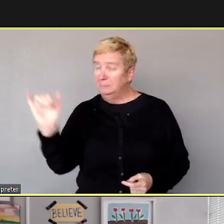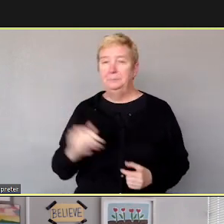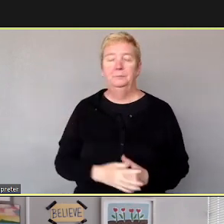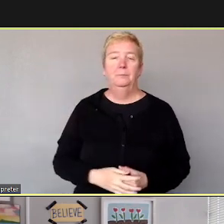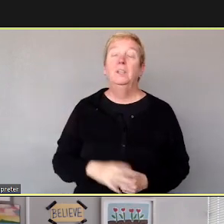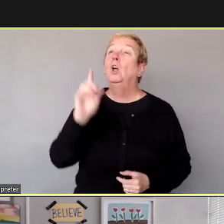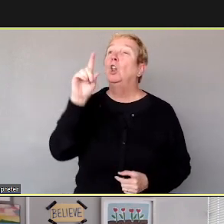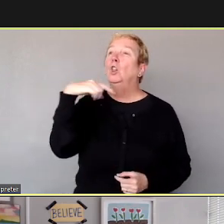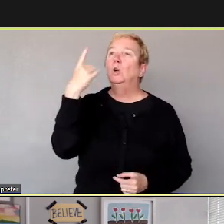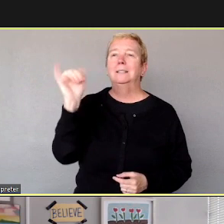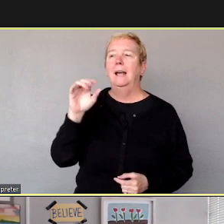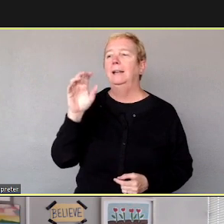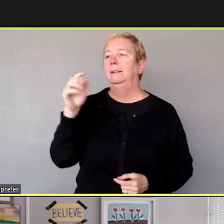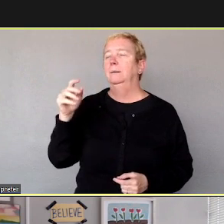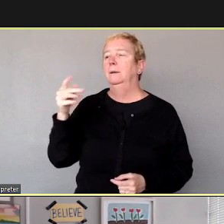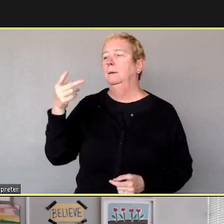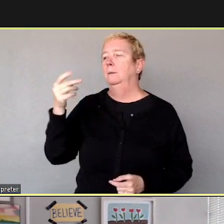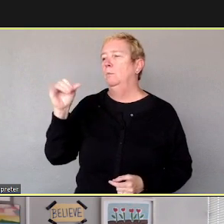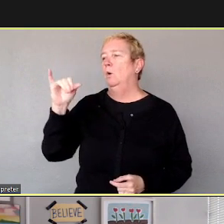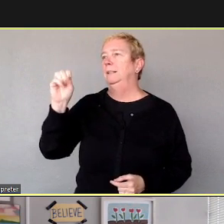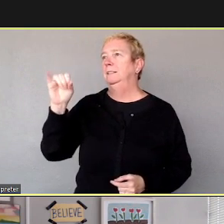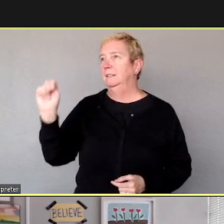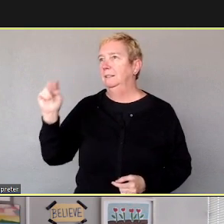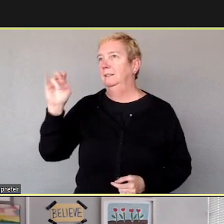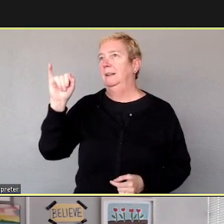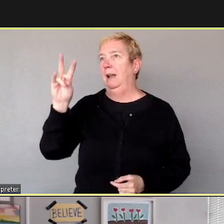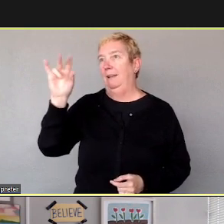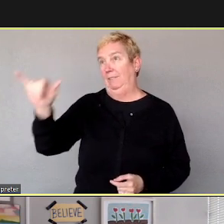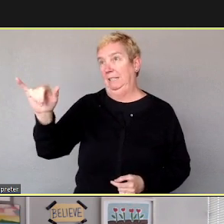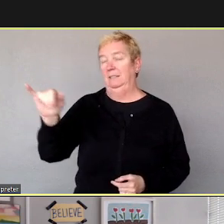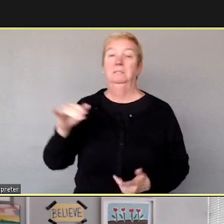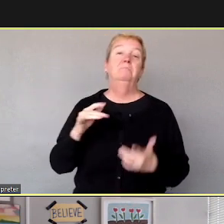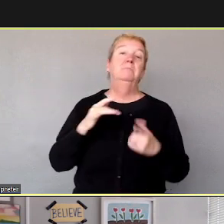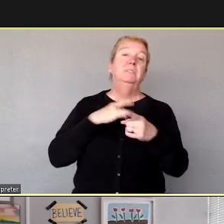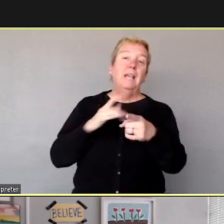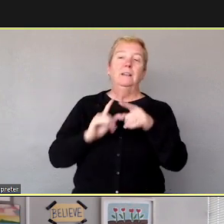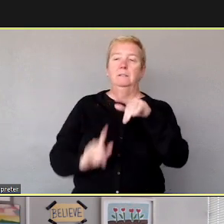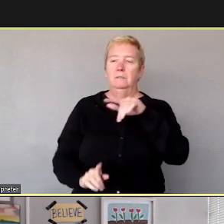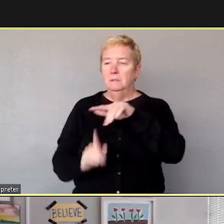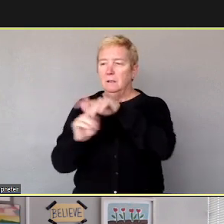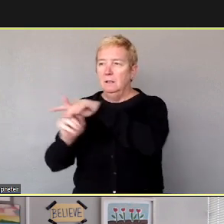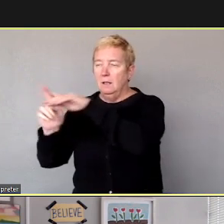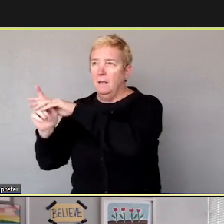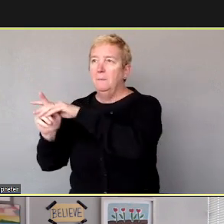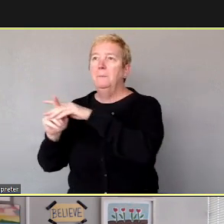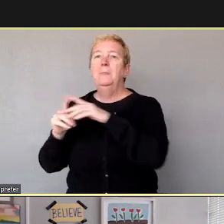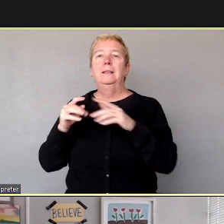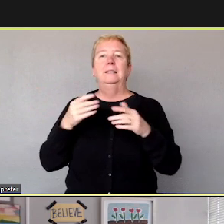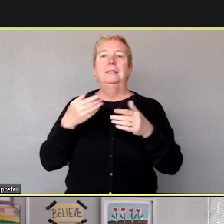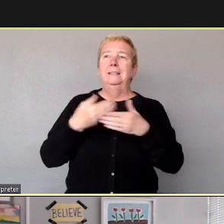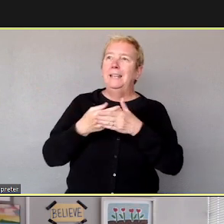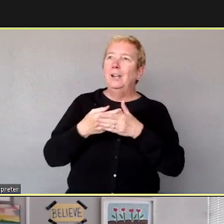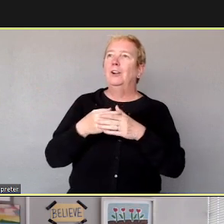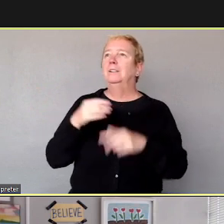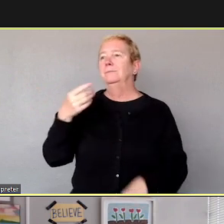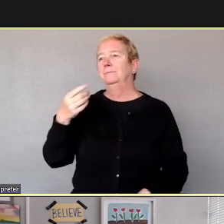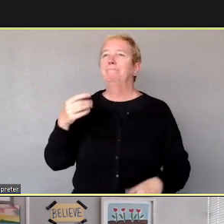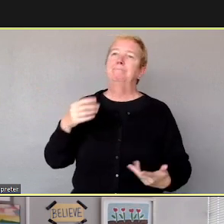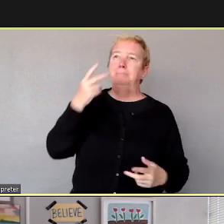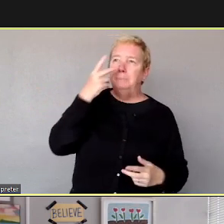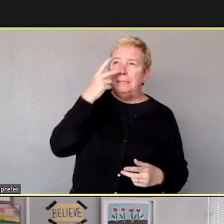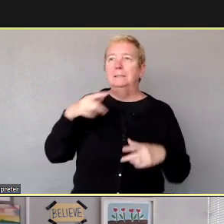poison ivy. These rashes or bumps often occur in genital or the perianal area, and it